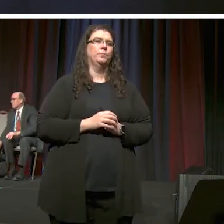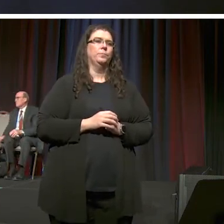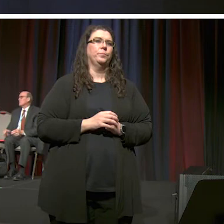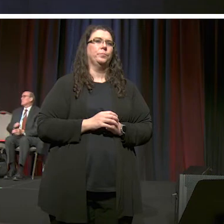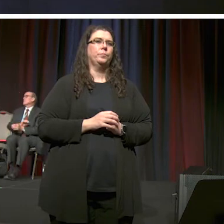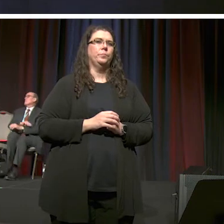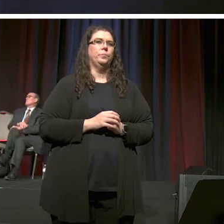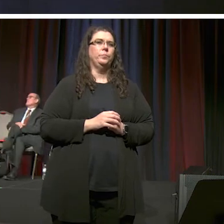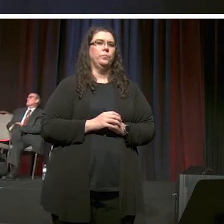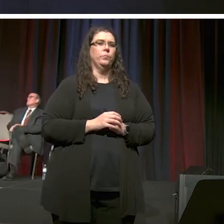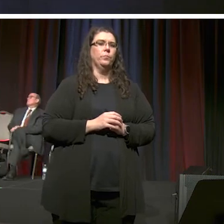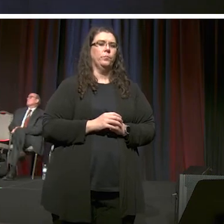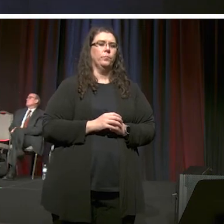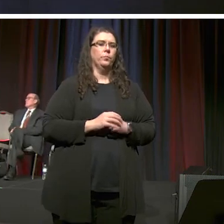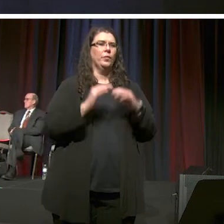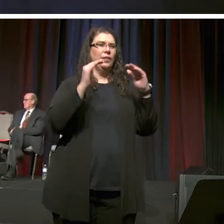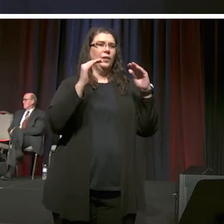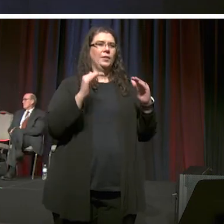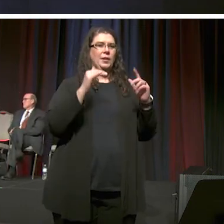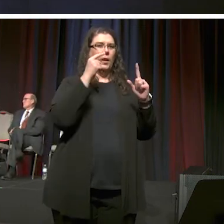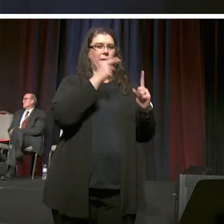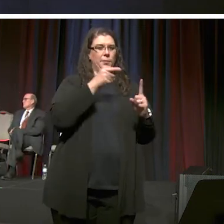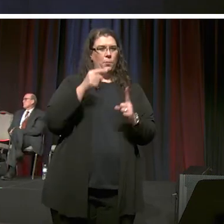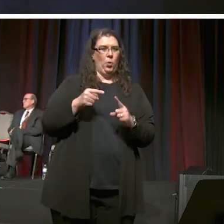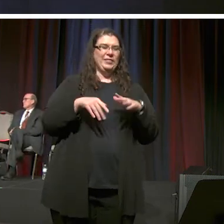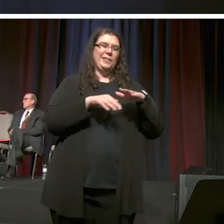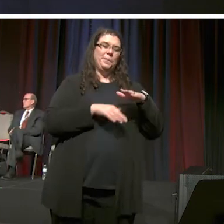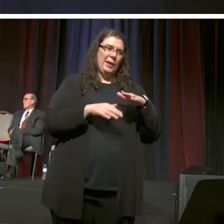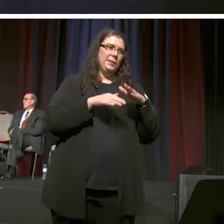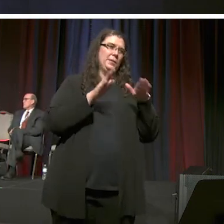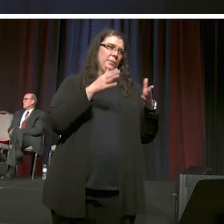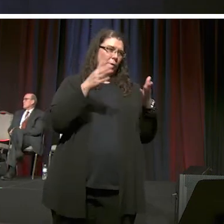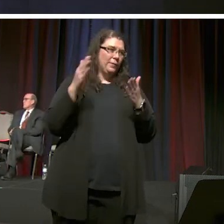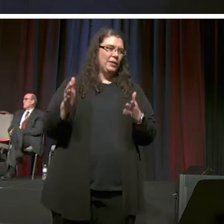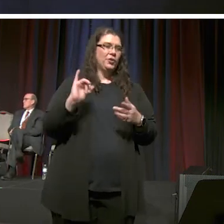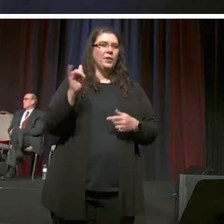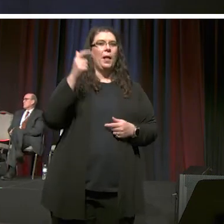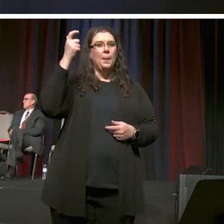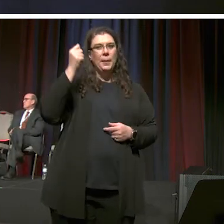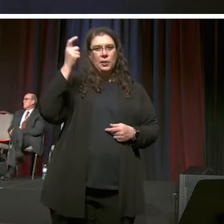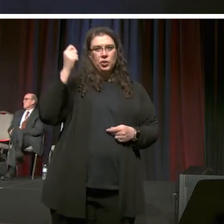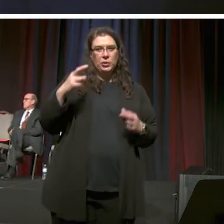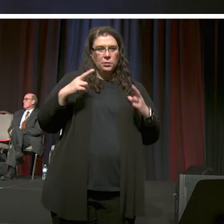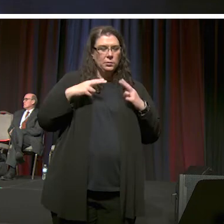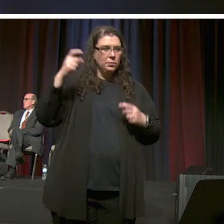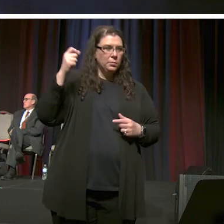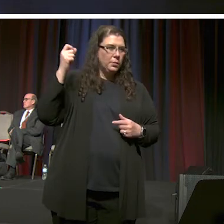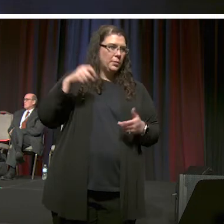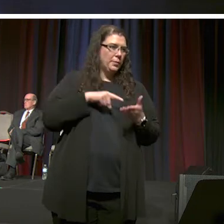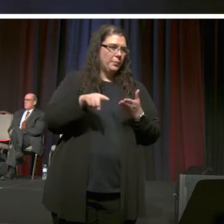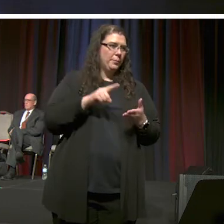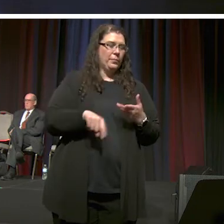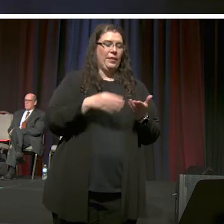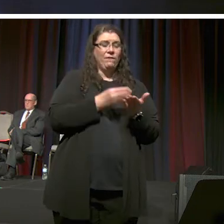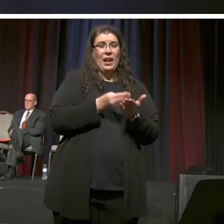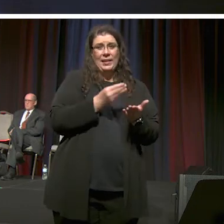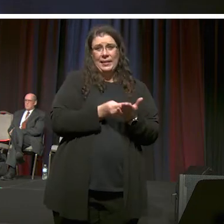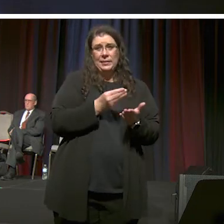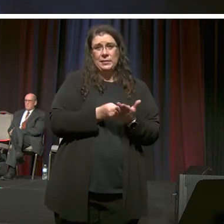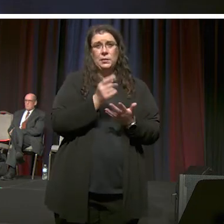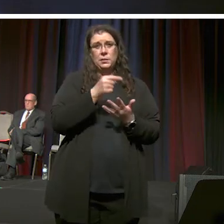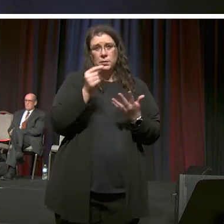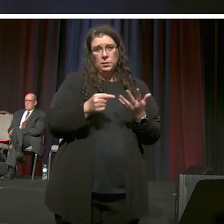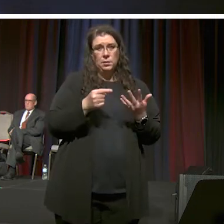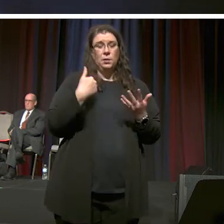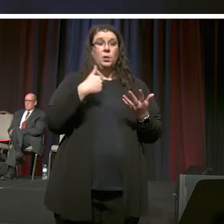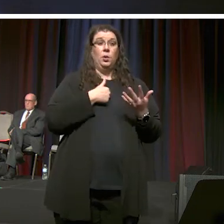The next several points in the basic provisions cover things like pensions and finances.